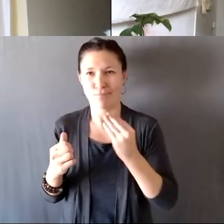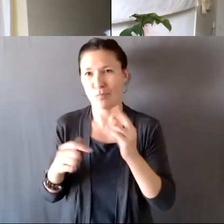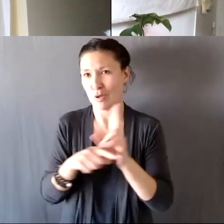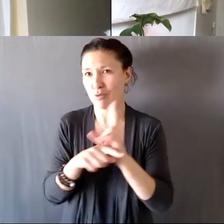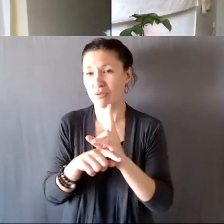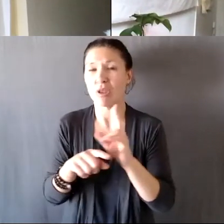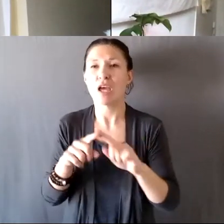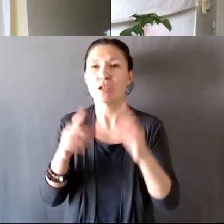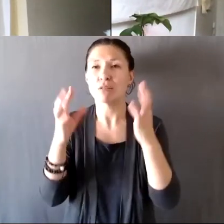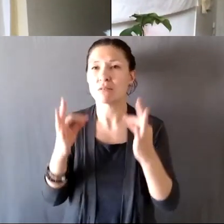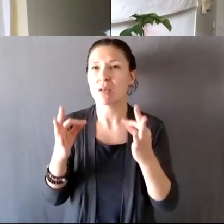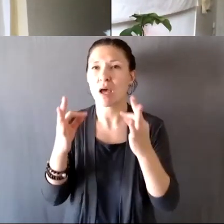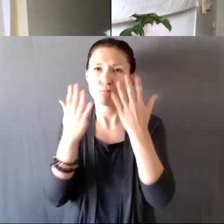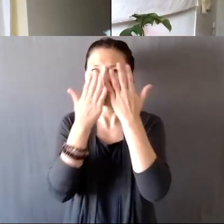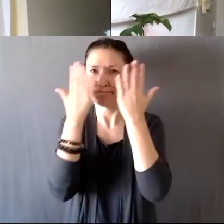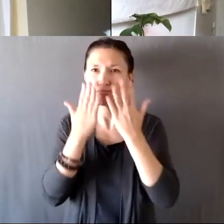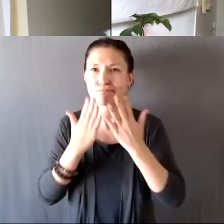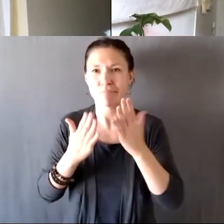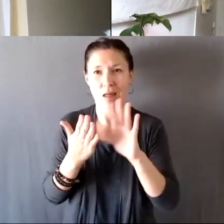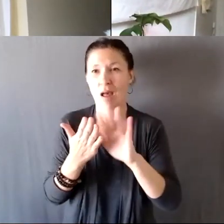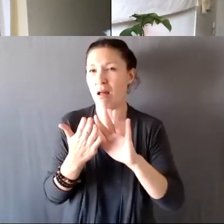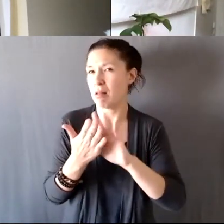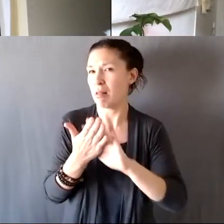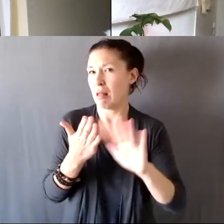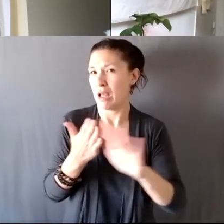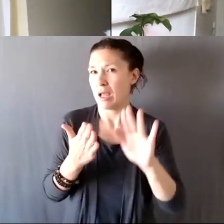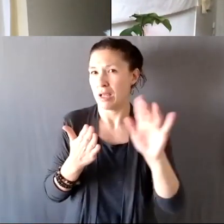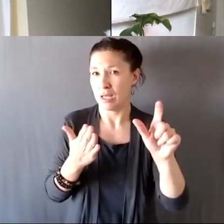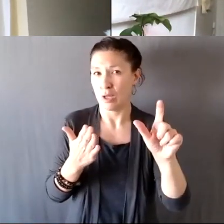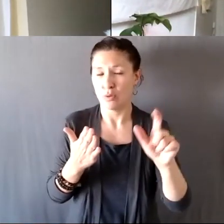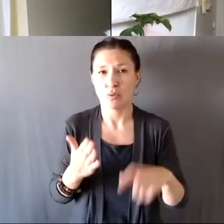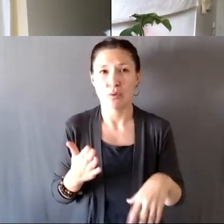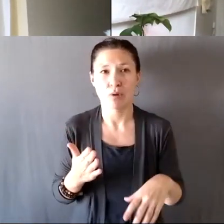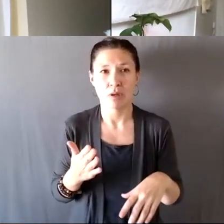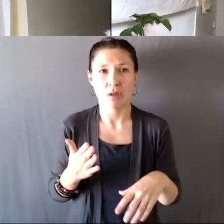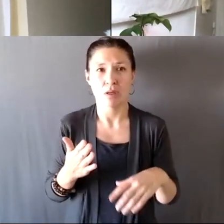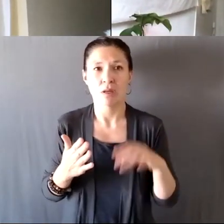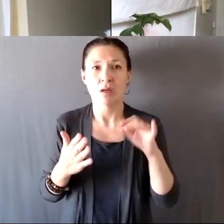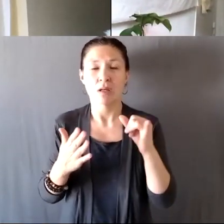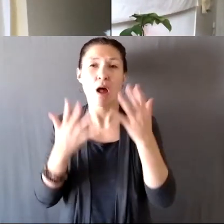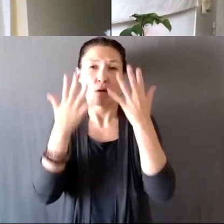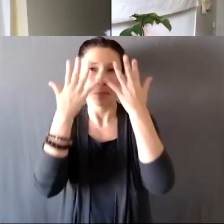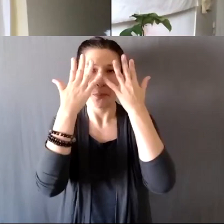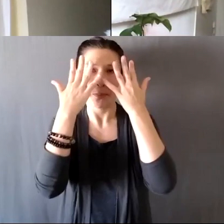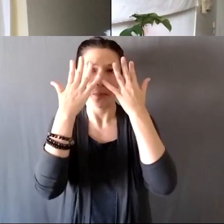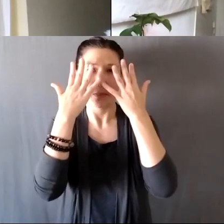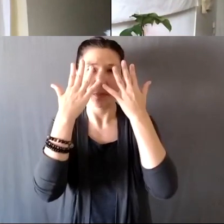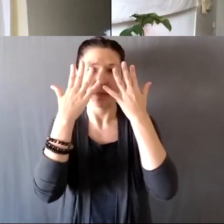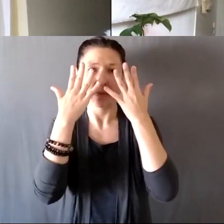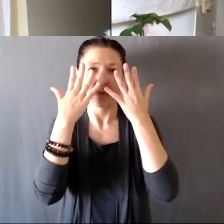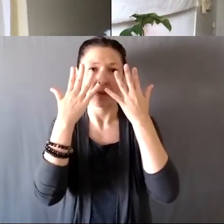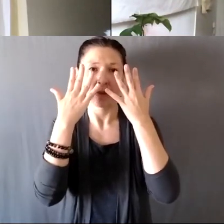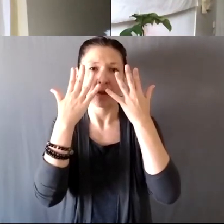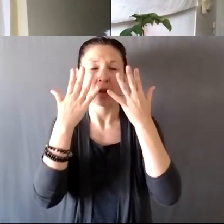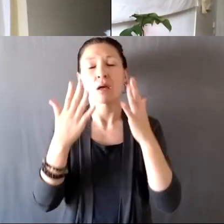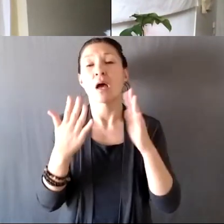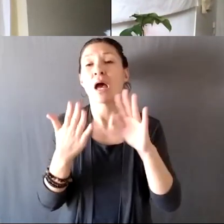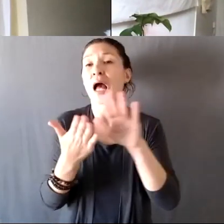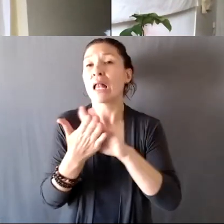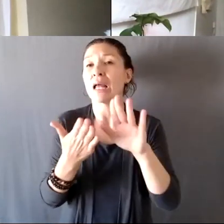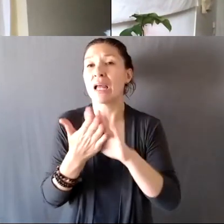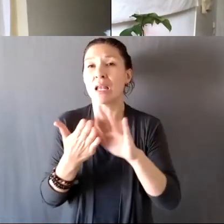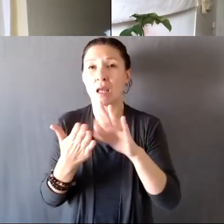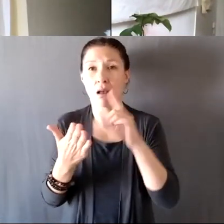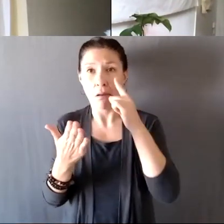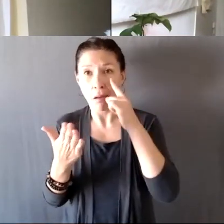off. And as you do this, you are cleaning also your sensory organs, your eyes, your nose, your